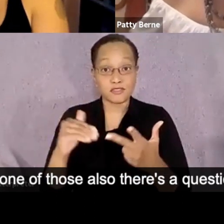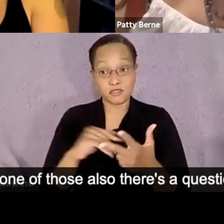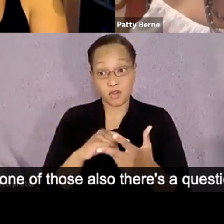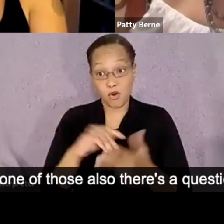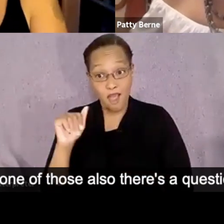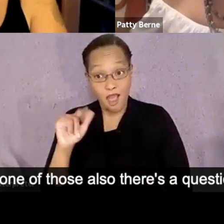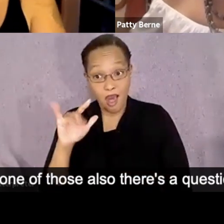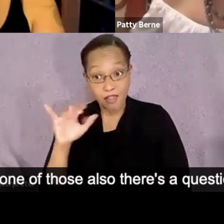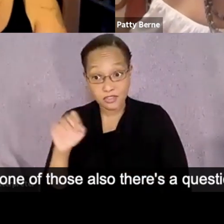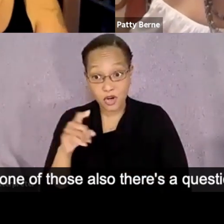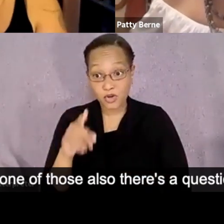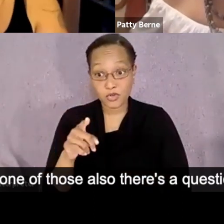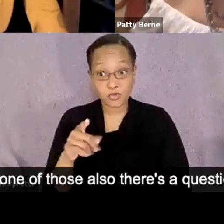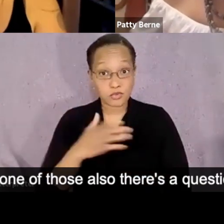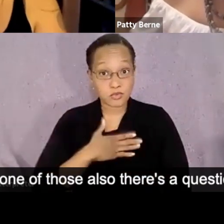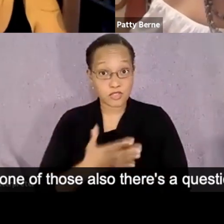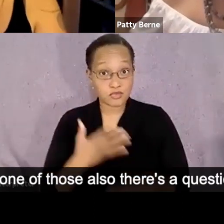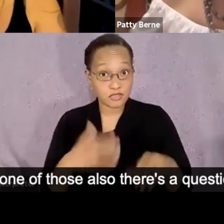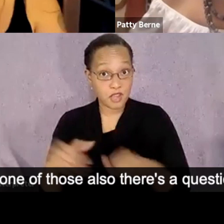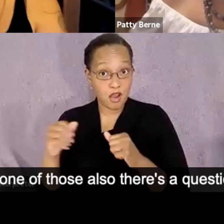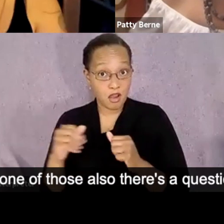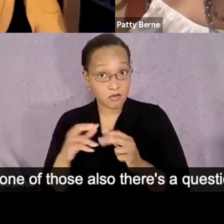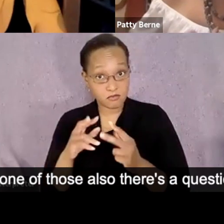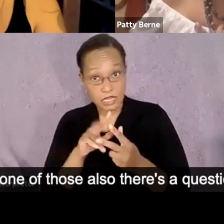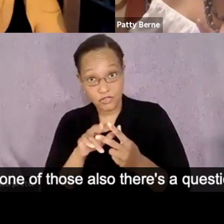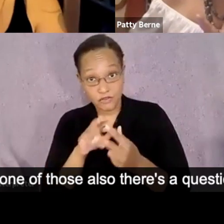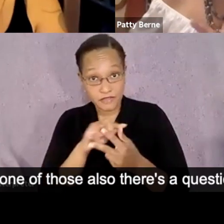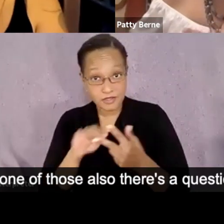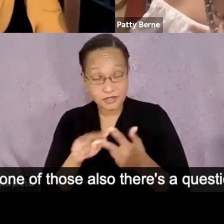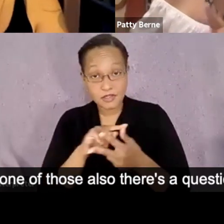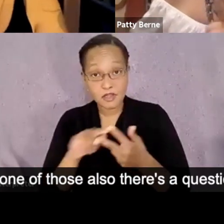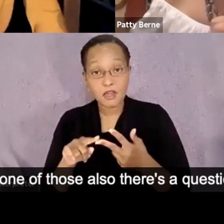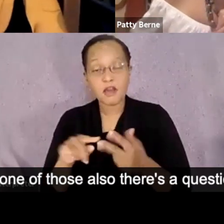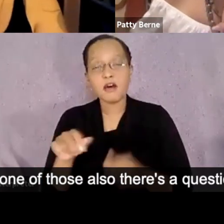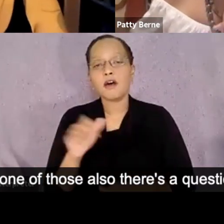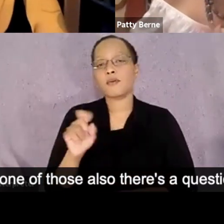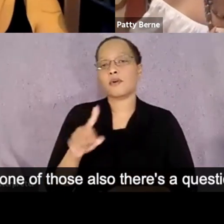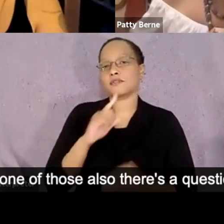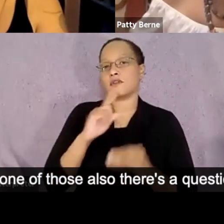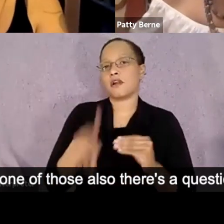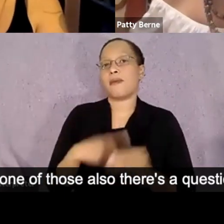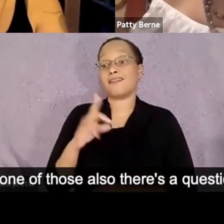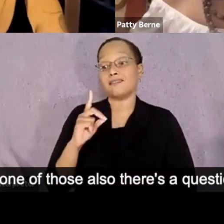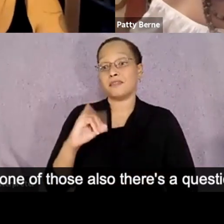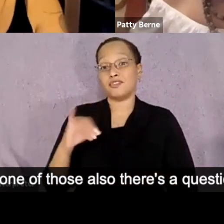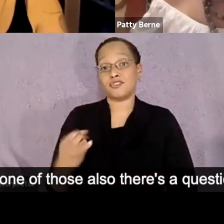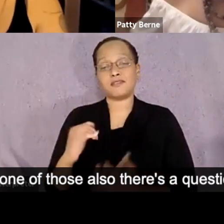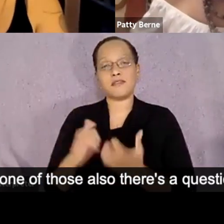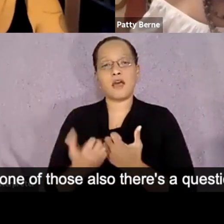of those? Also, there's a question about how to integrate disability justice into